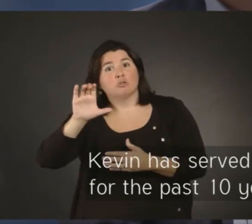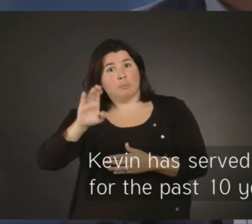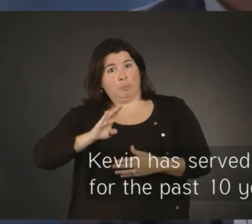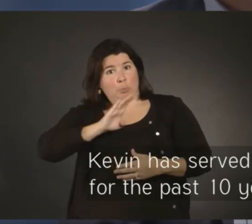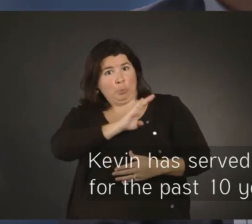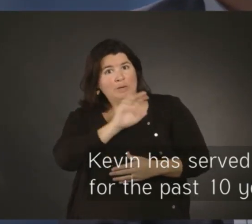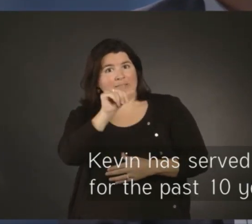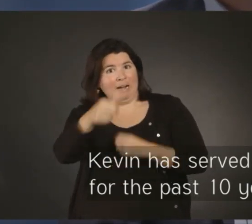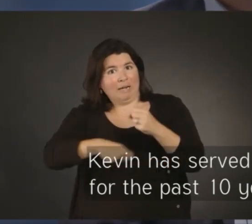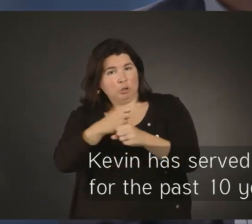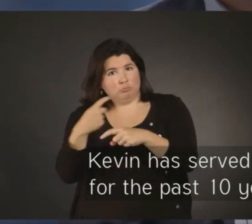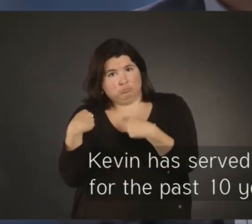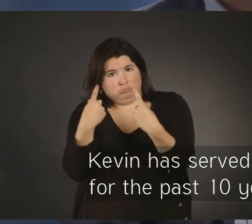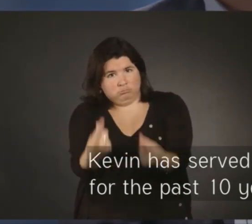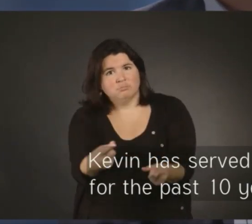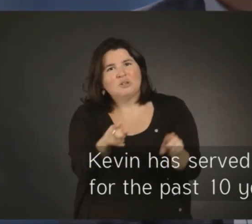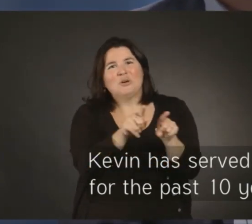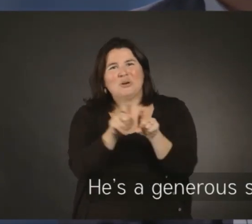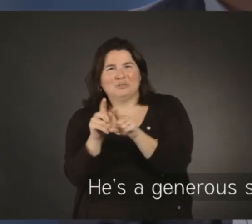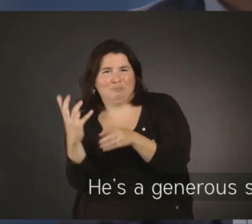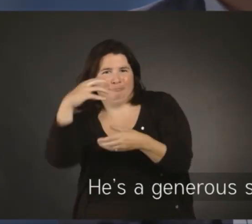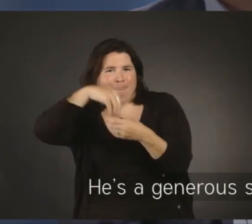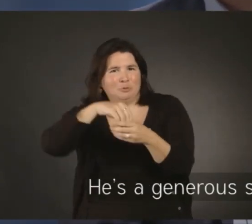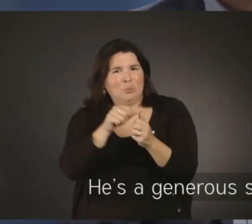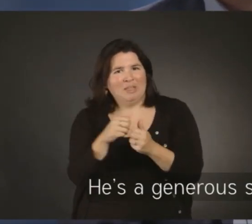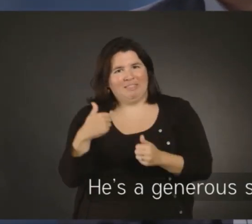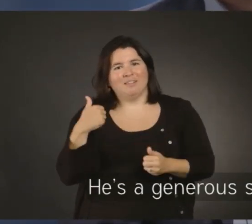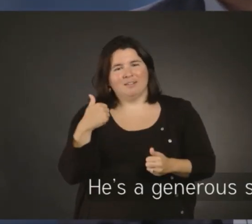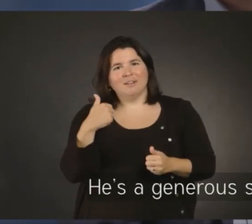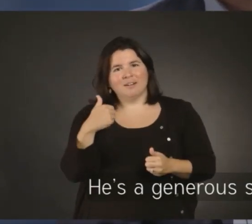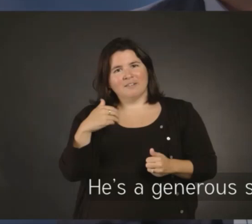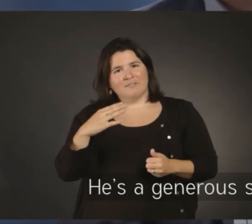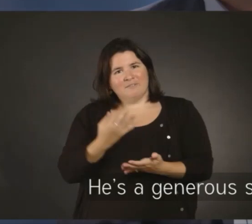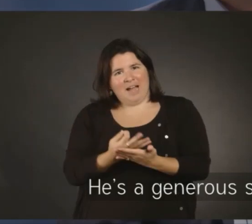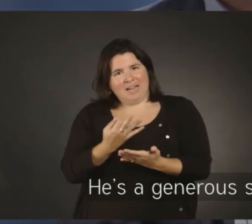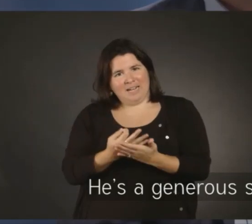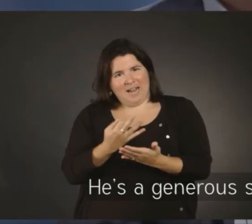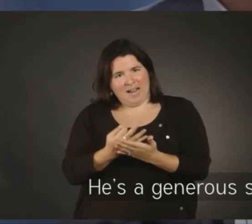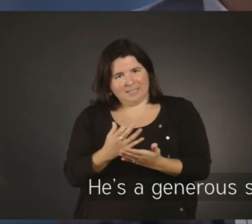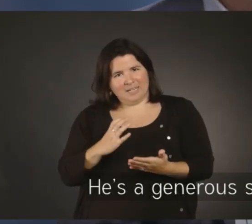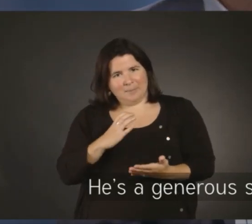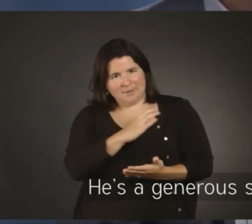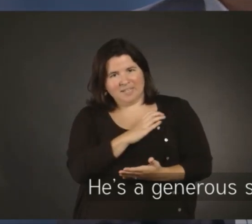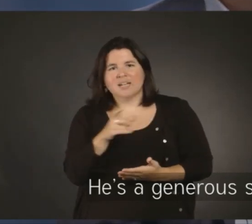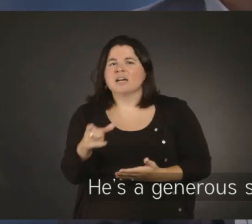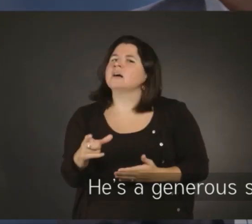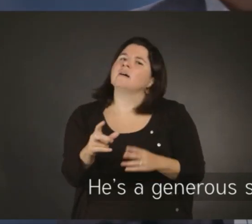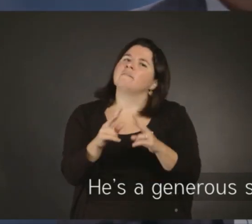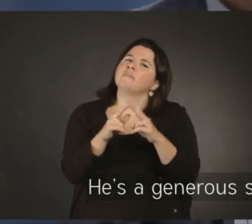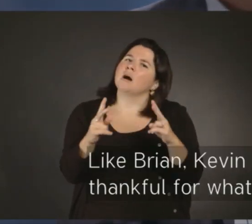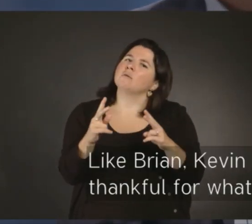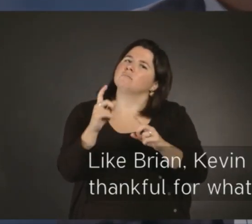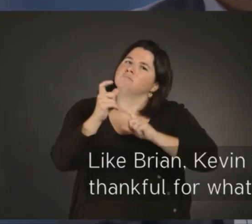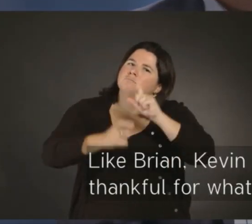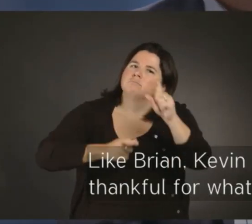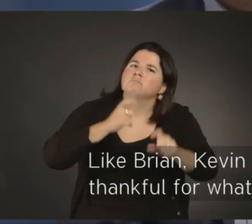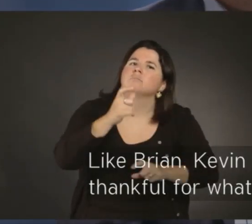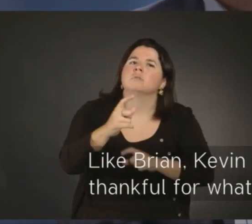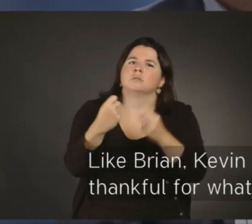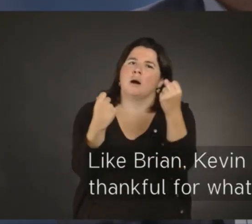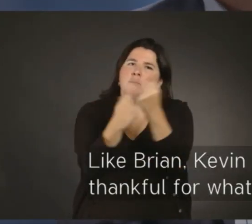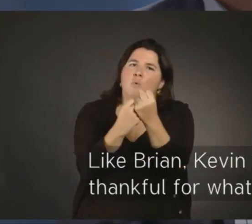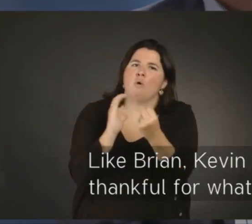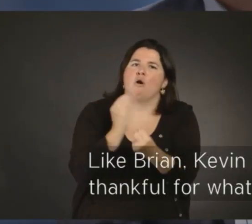is a member of the Finance Committee. He's a generous supporter of our mission. Like